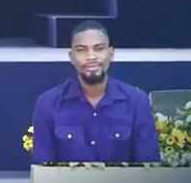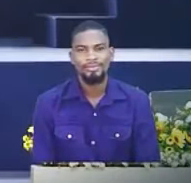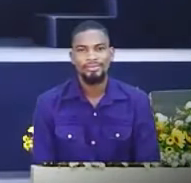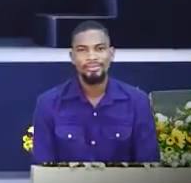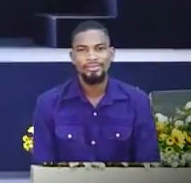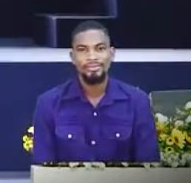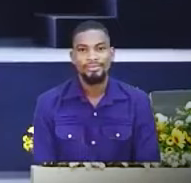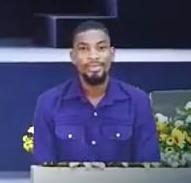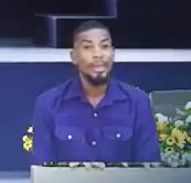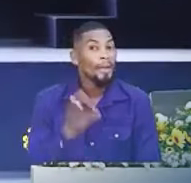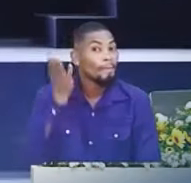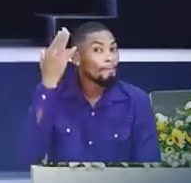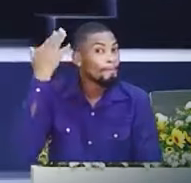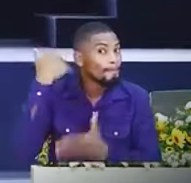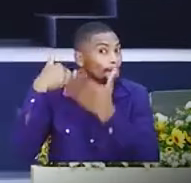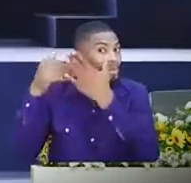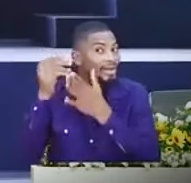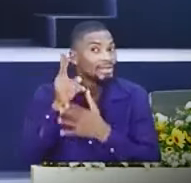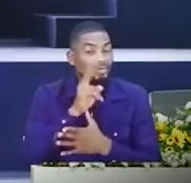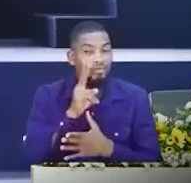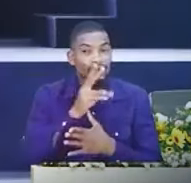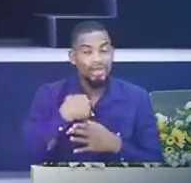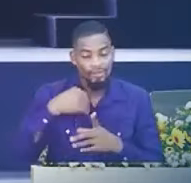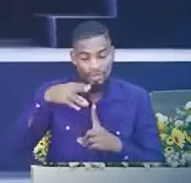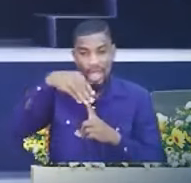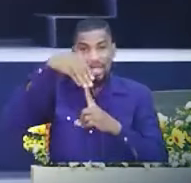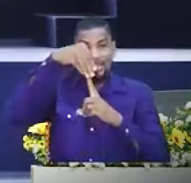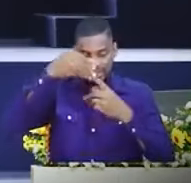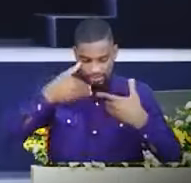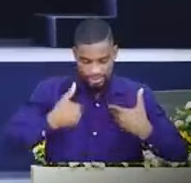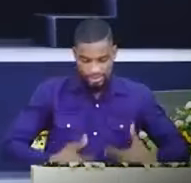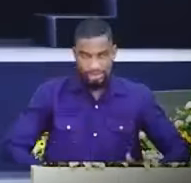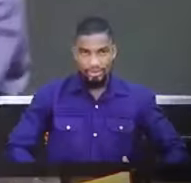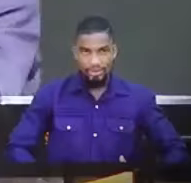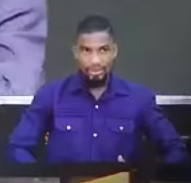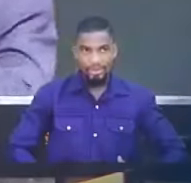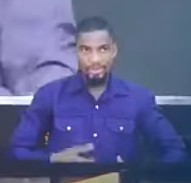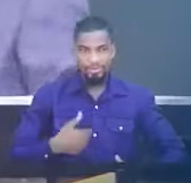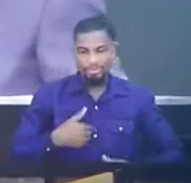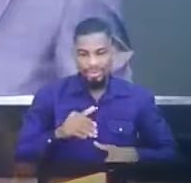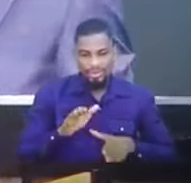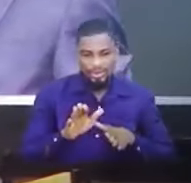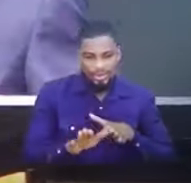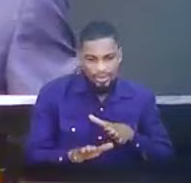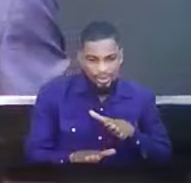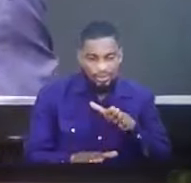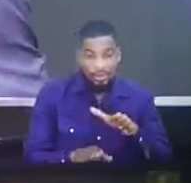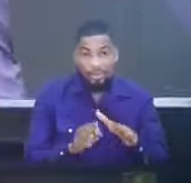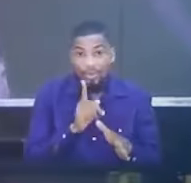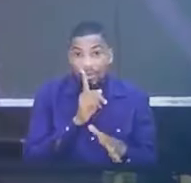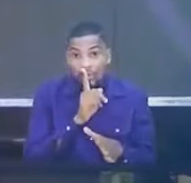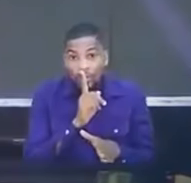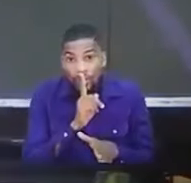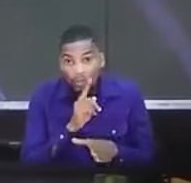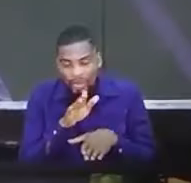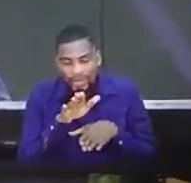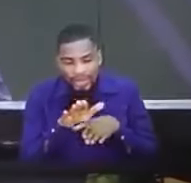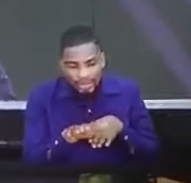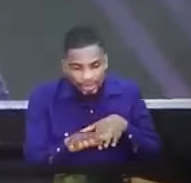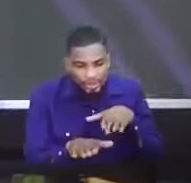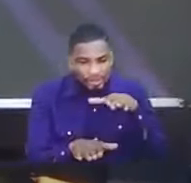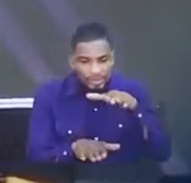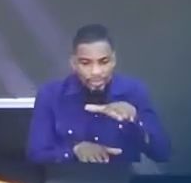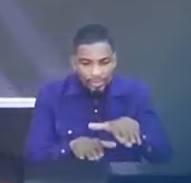Despite what you have done, you let me walk quietly out. But he will still not do it. Let's move